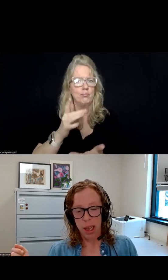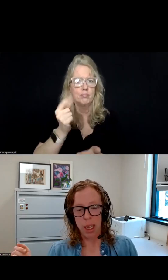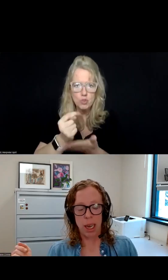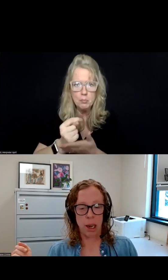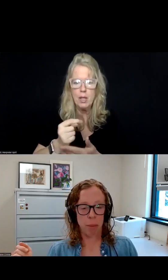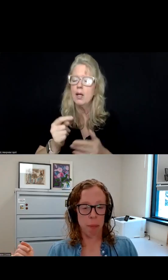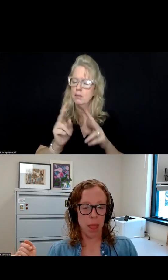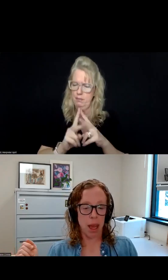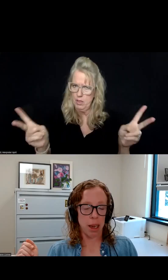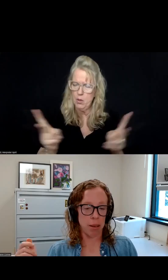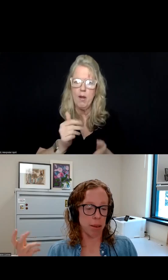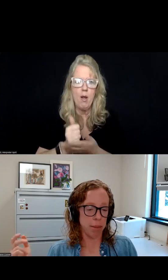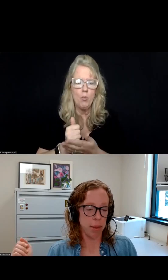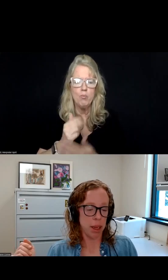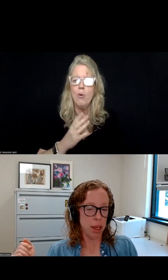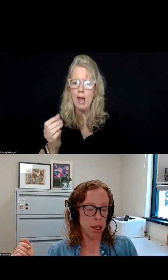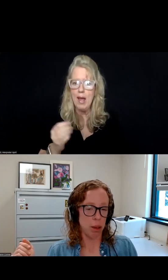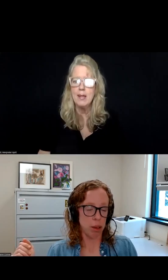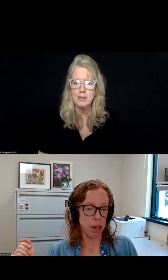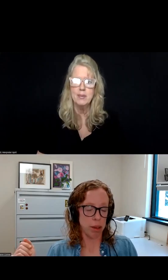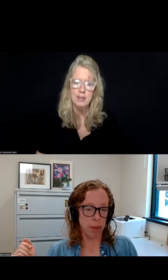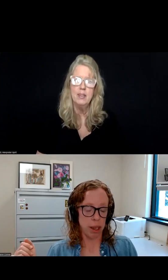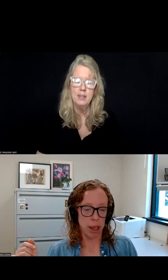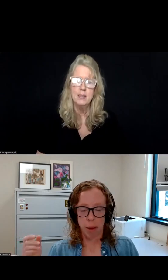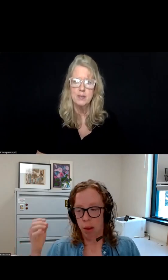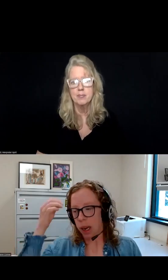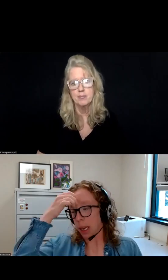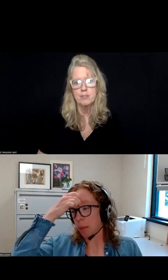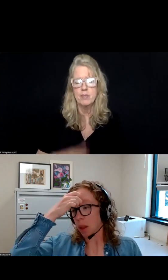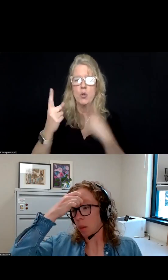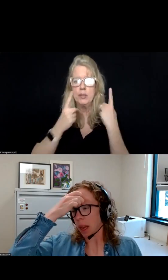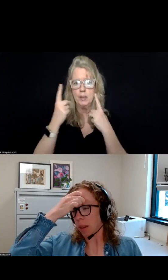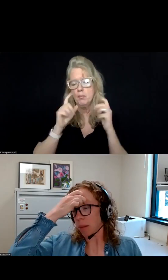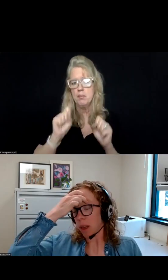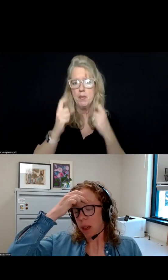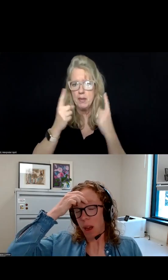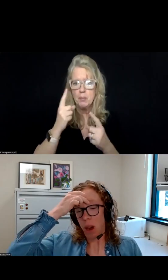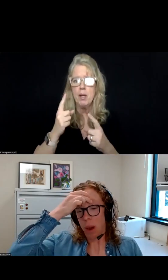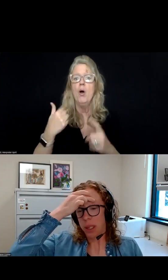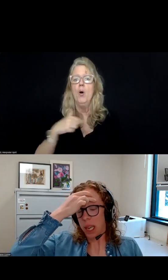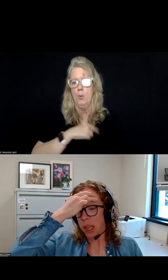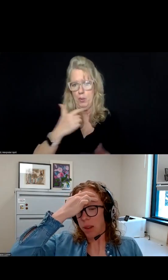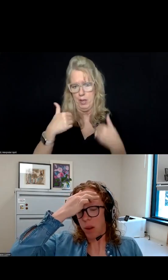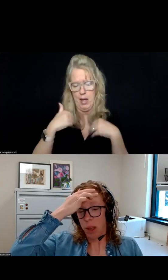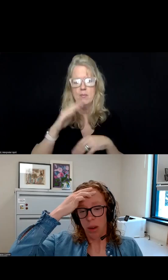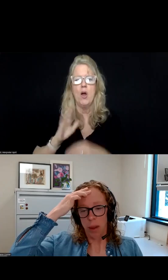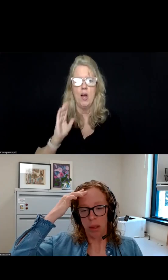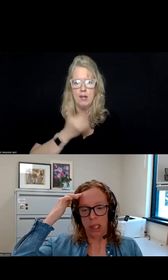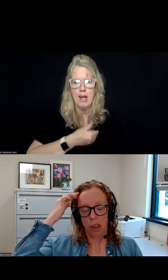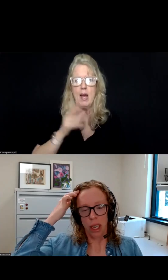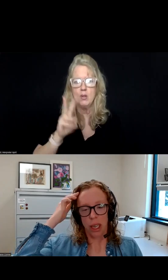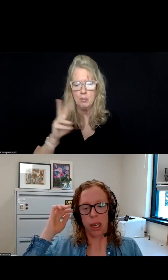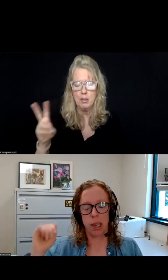helpful. And so, something to think about. We have on our website, if you go to